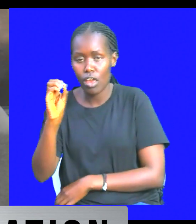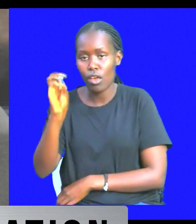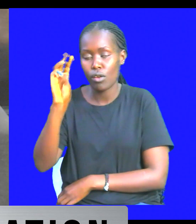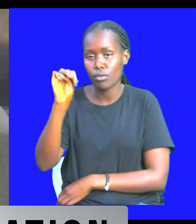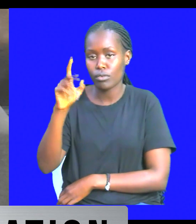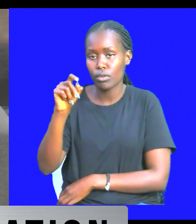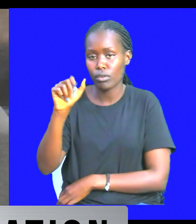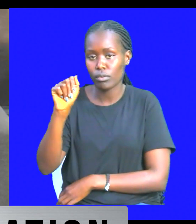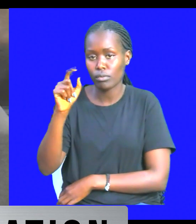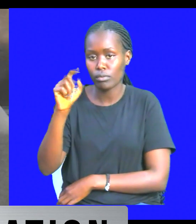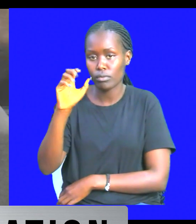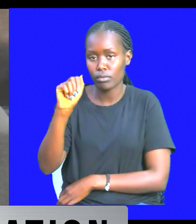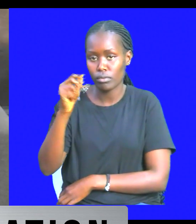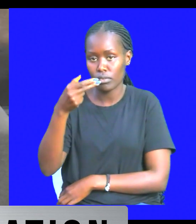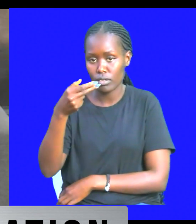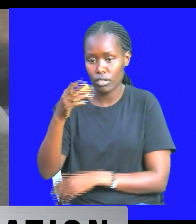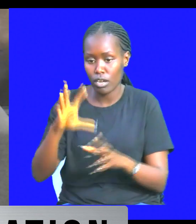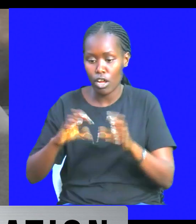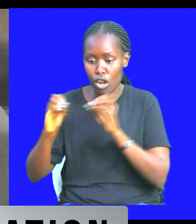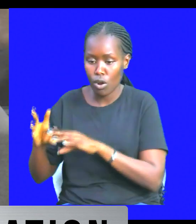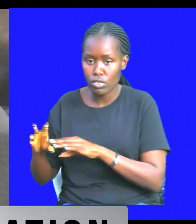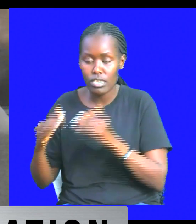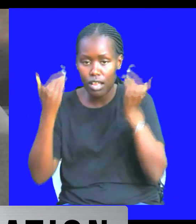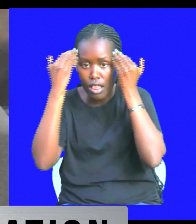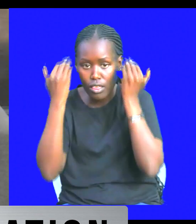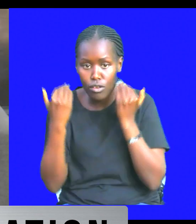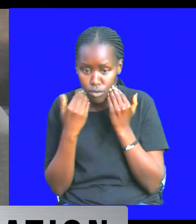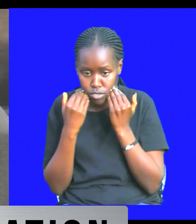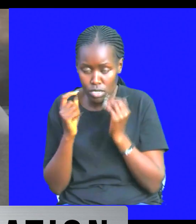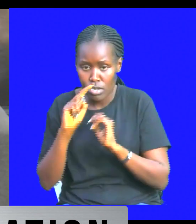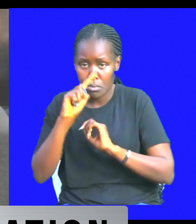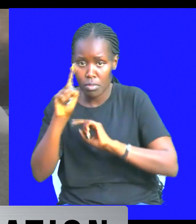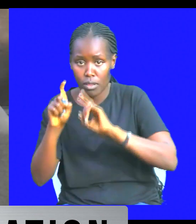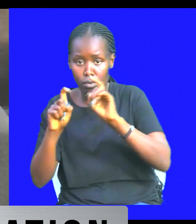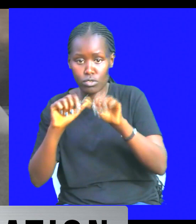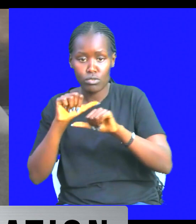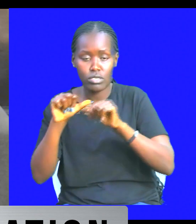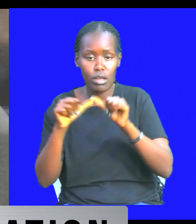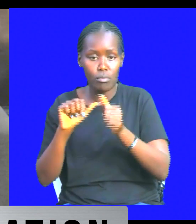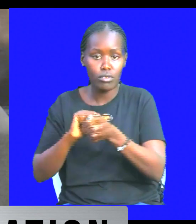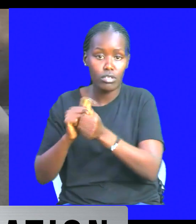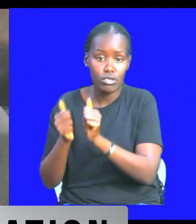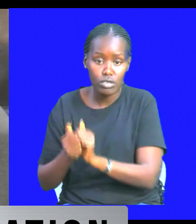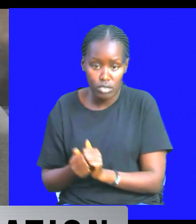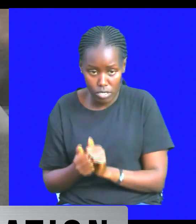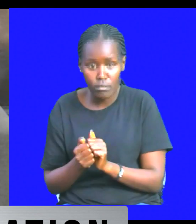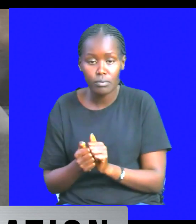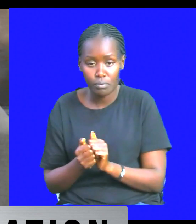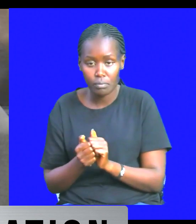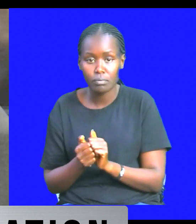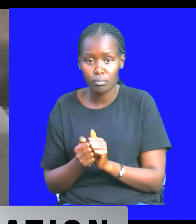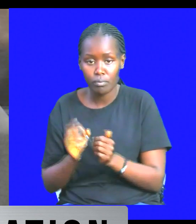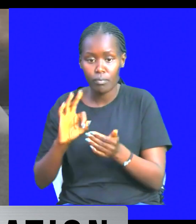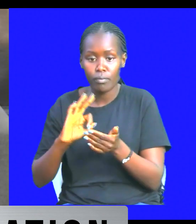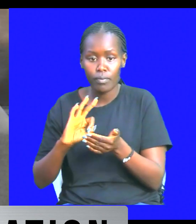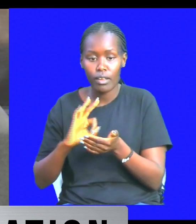Supreme Court. The issue that went to the Supreme Court was a question of the implementation of the Finance